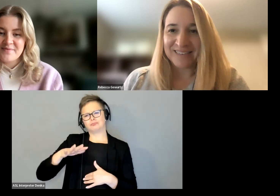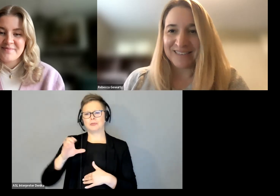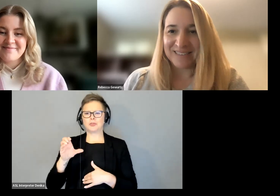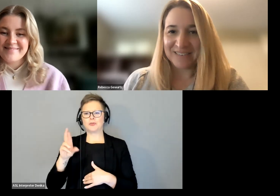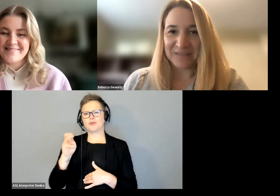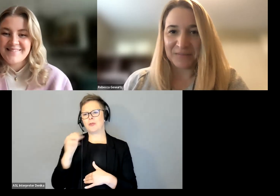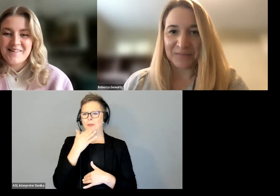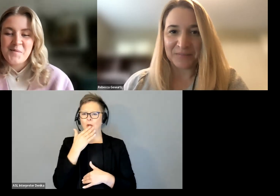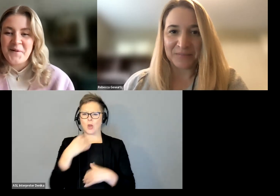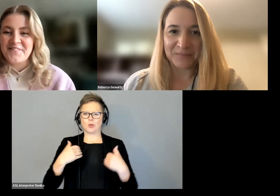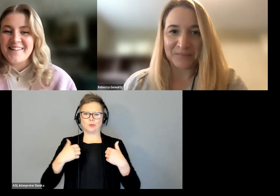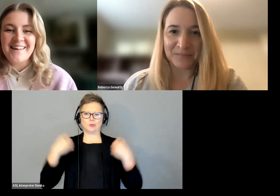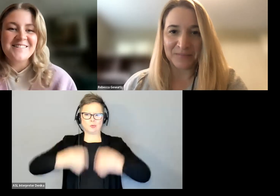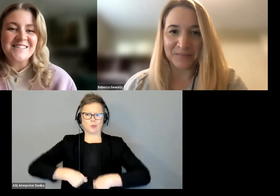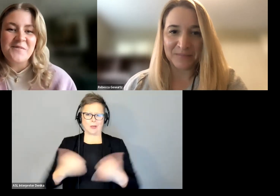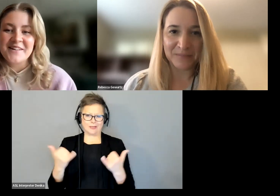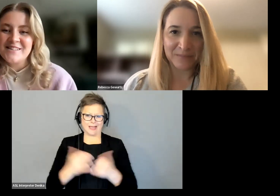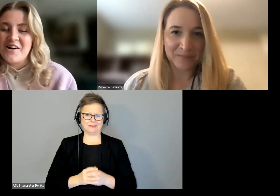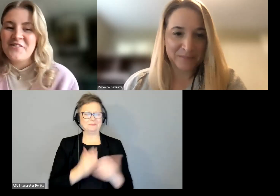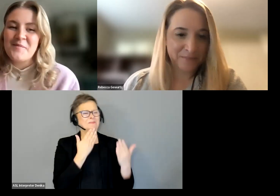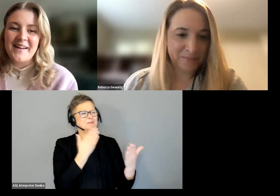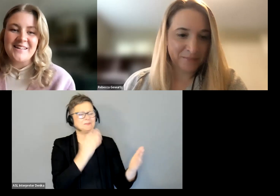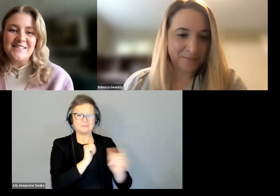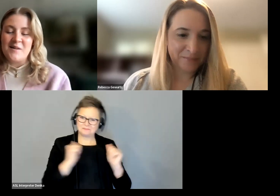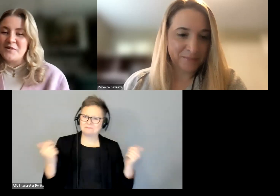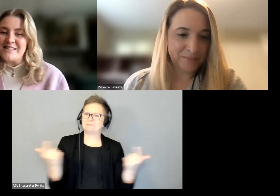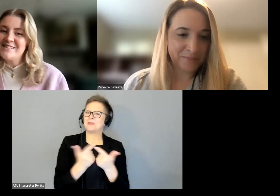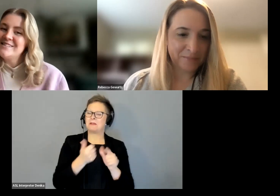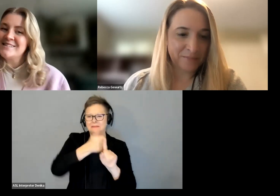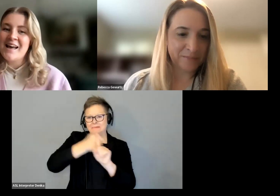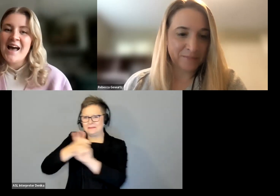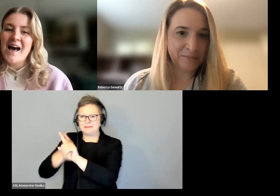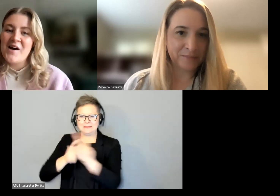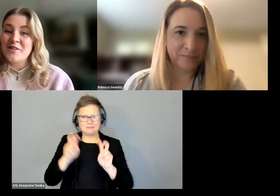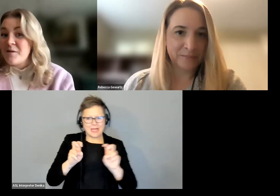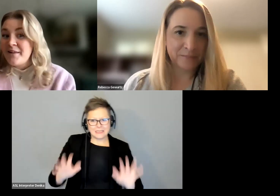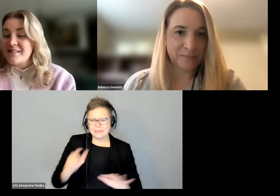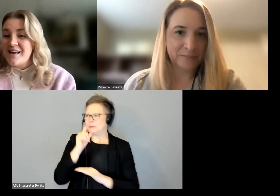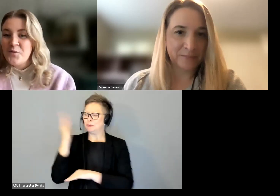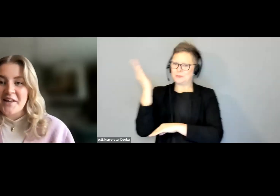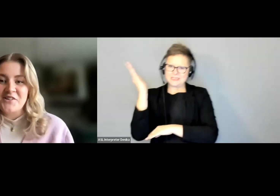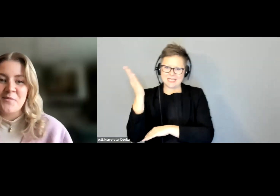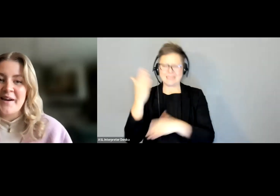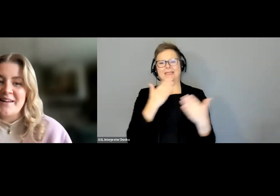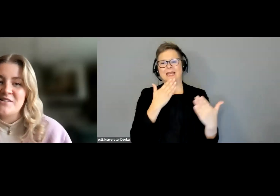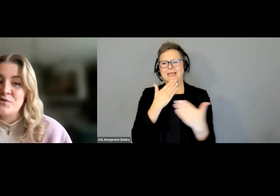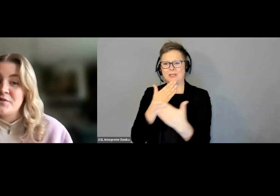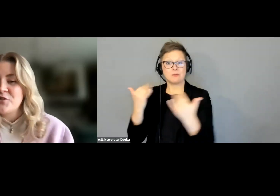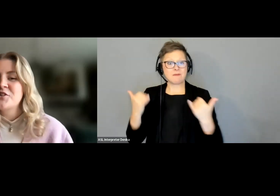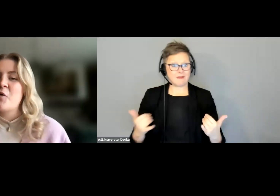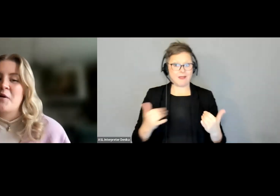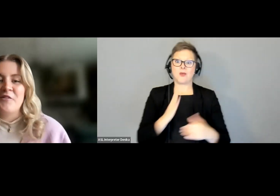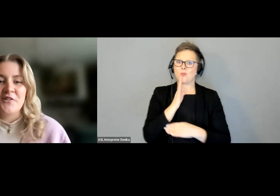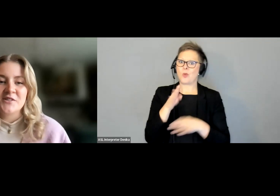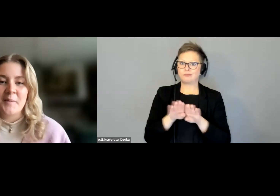today. Perfect. Thank you so much to all of our panelists and presenters. With that being said, we can jump right into the